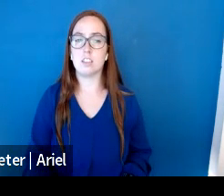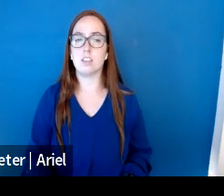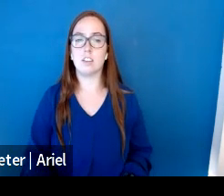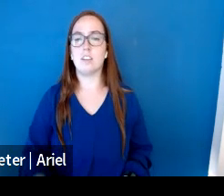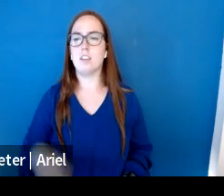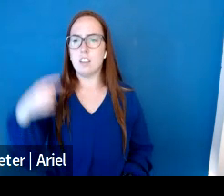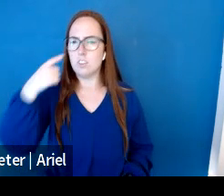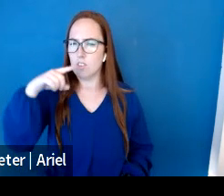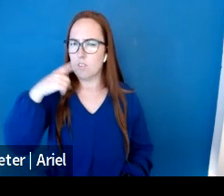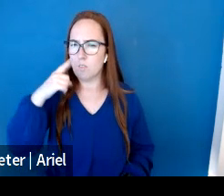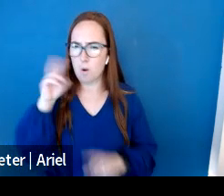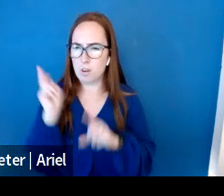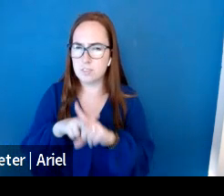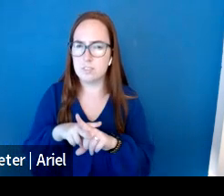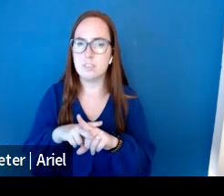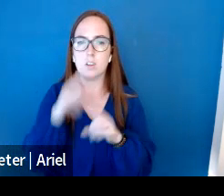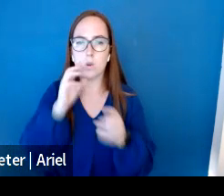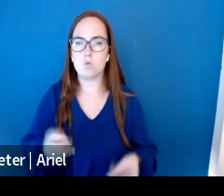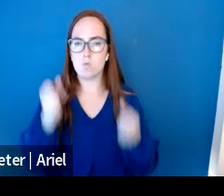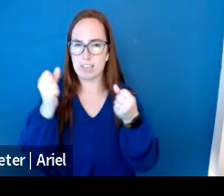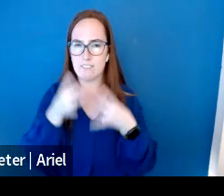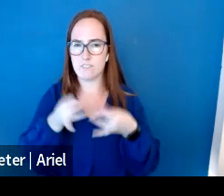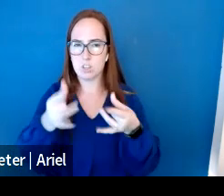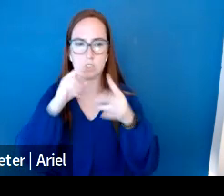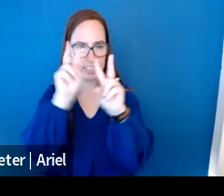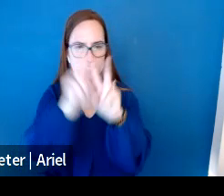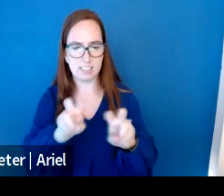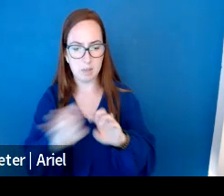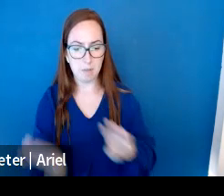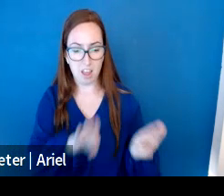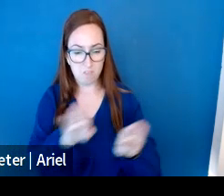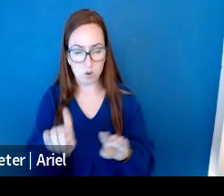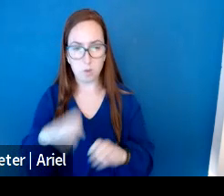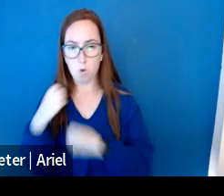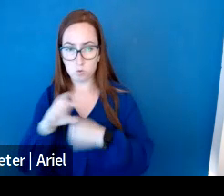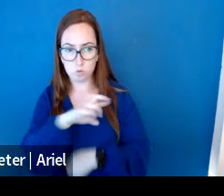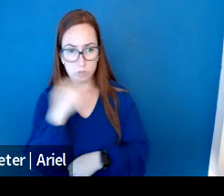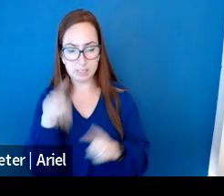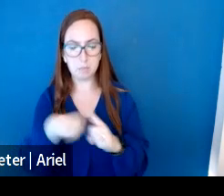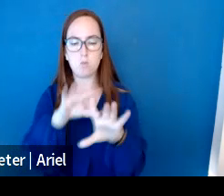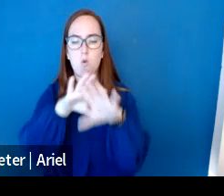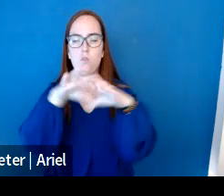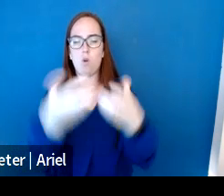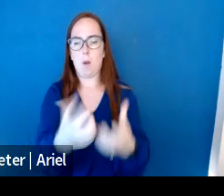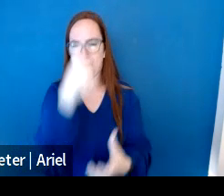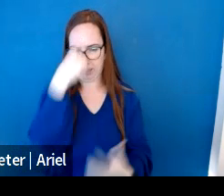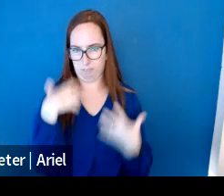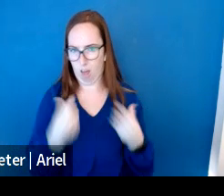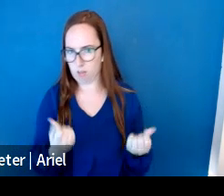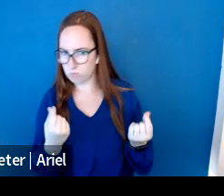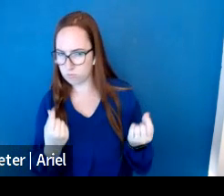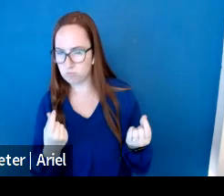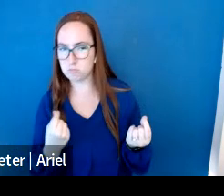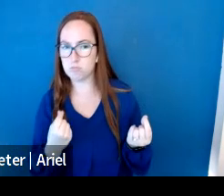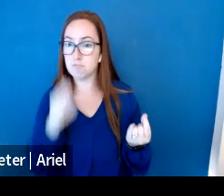and efficiently assess this behavioral and emotional risk and overall mental health status. And I'd like to let you know that